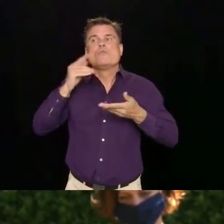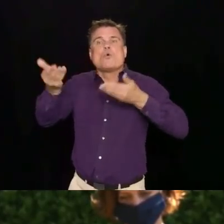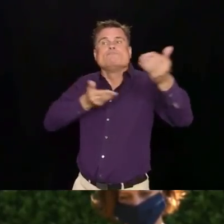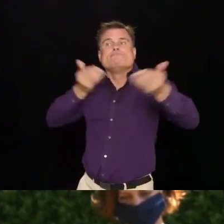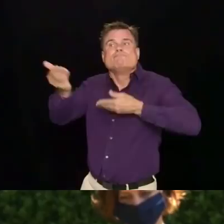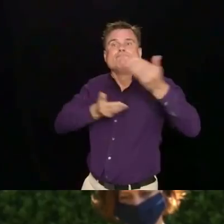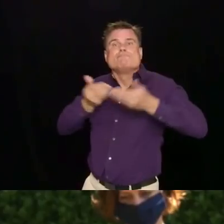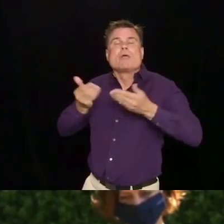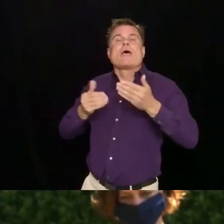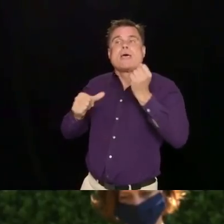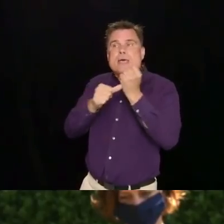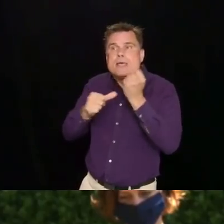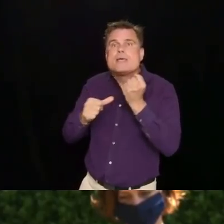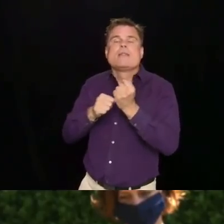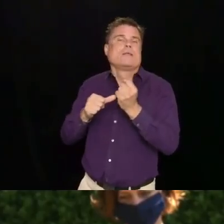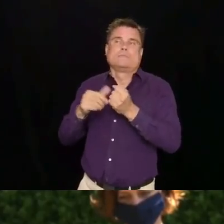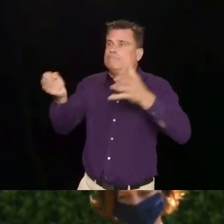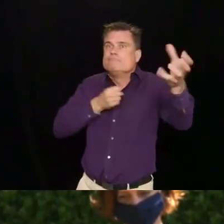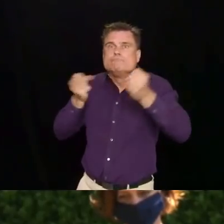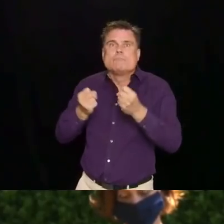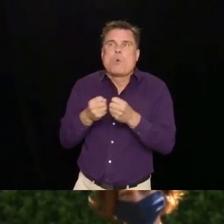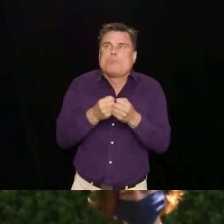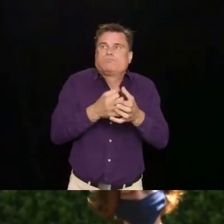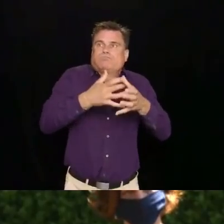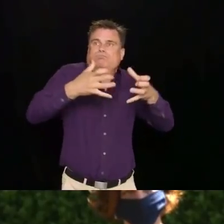ever before, and increasing